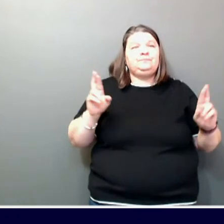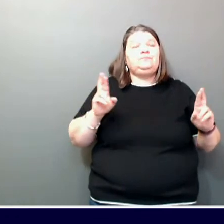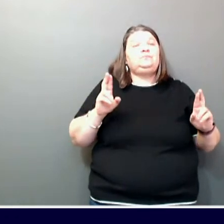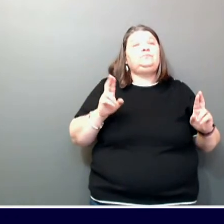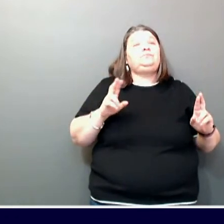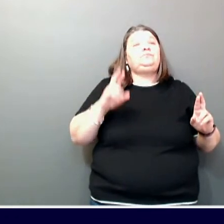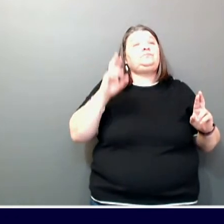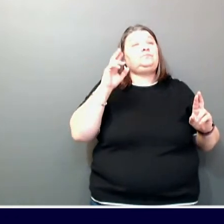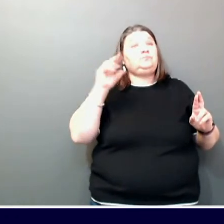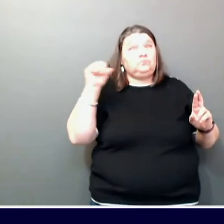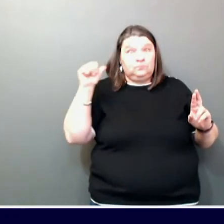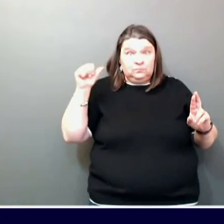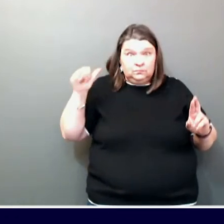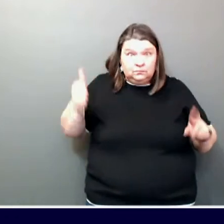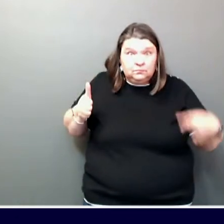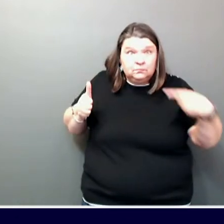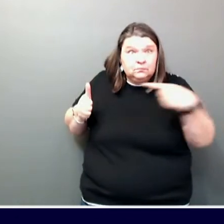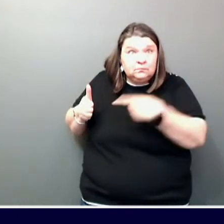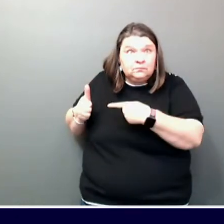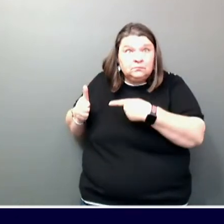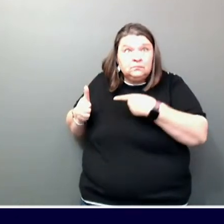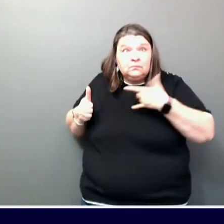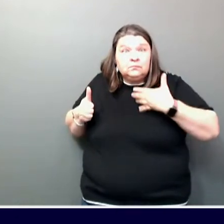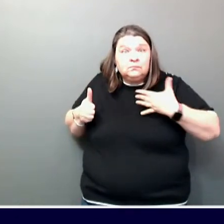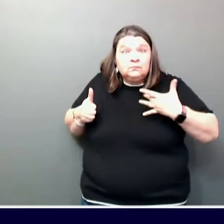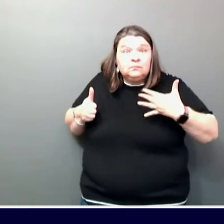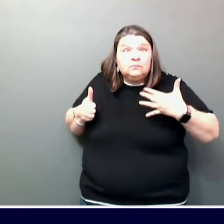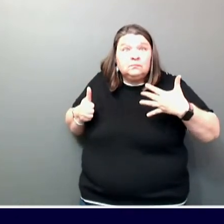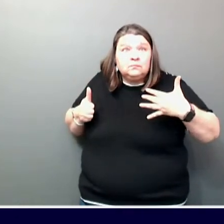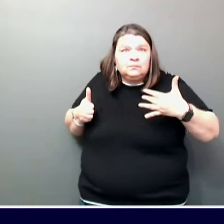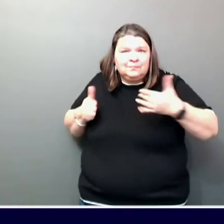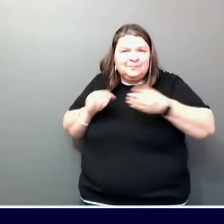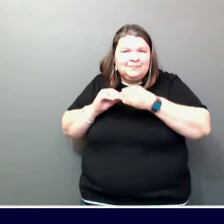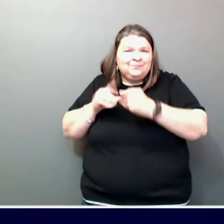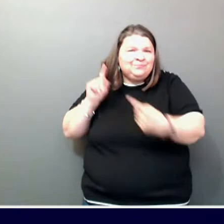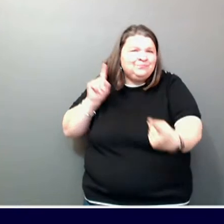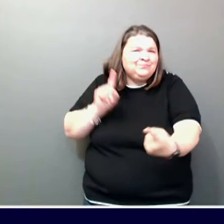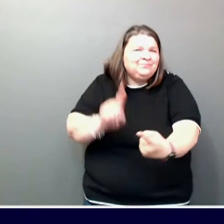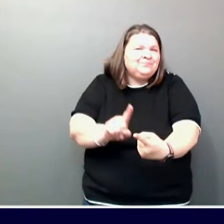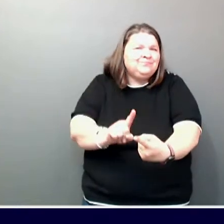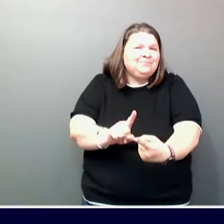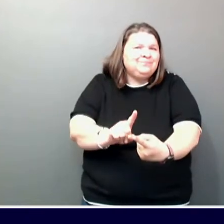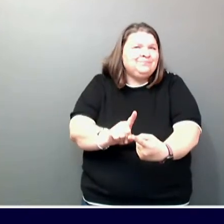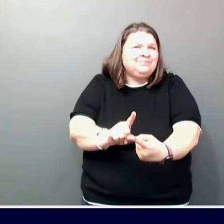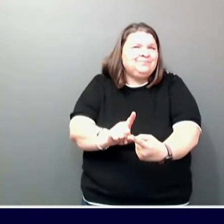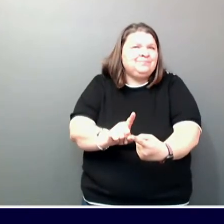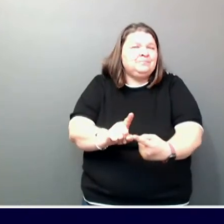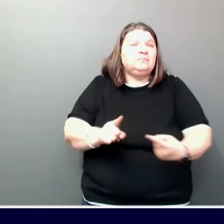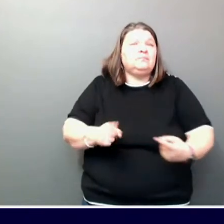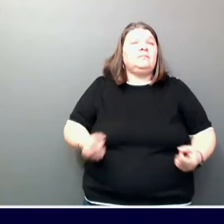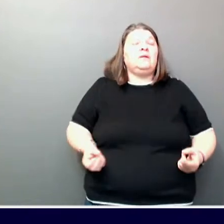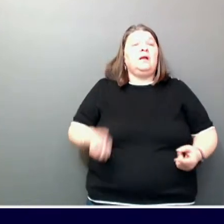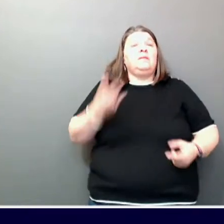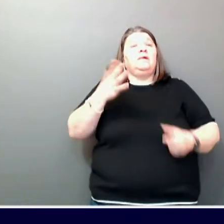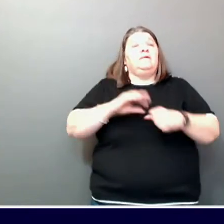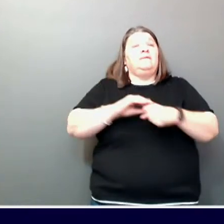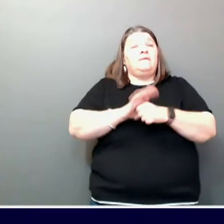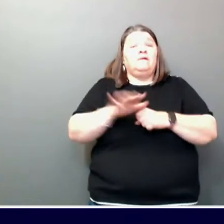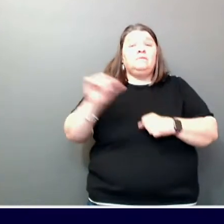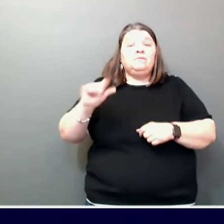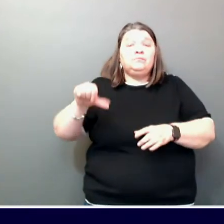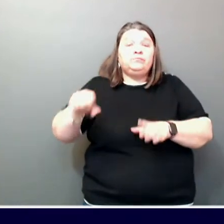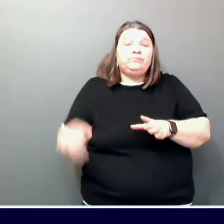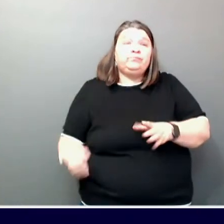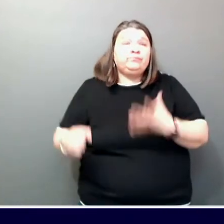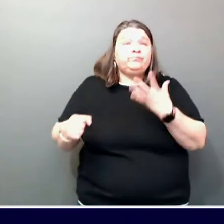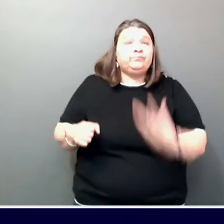baseline, and they have all suggested significant reductions in the volume or the amount of COVID across the state. I really